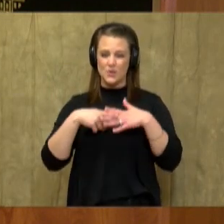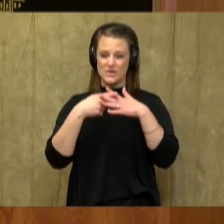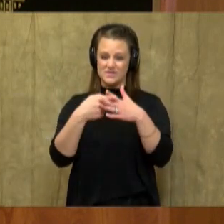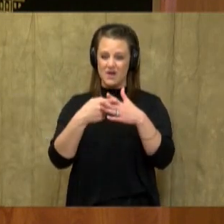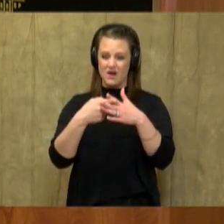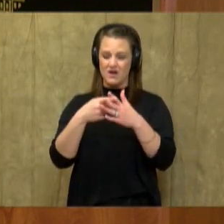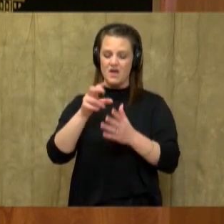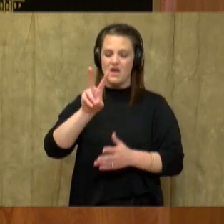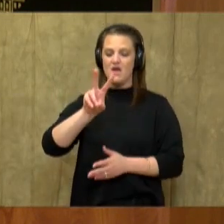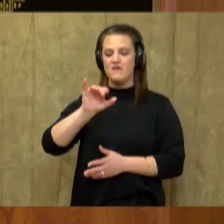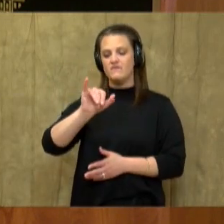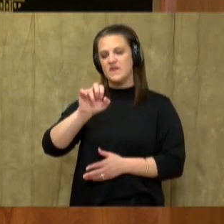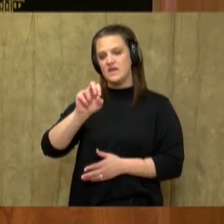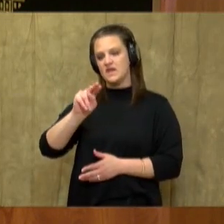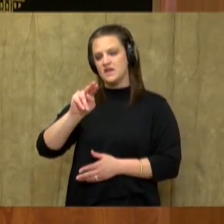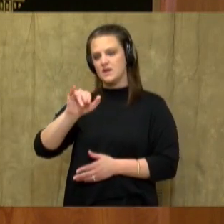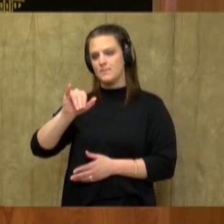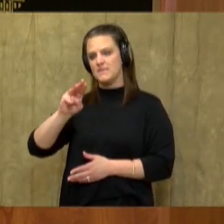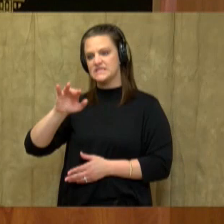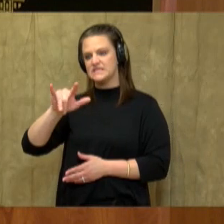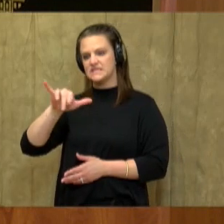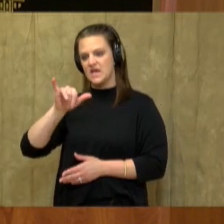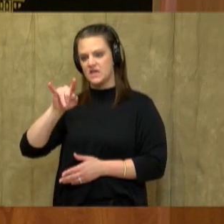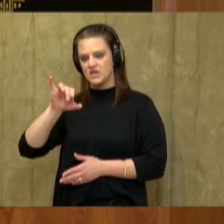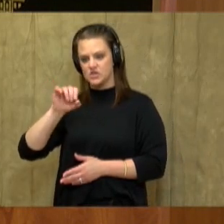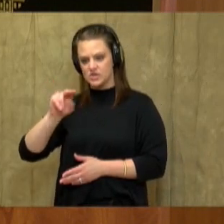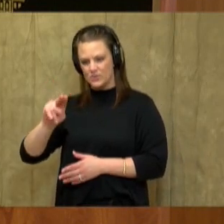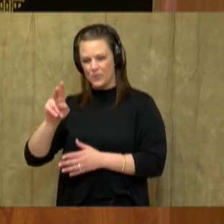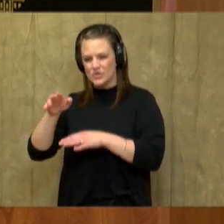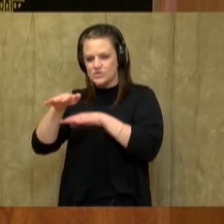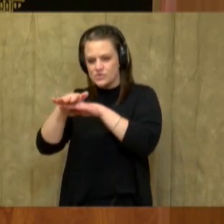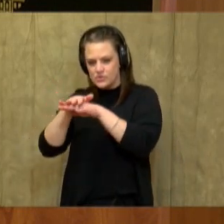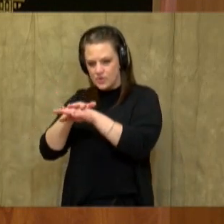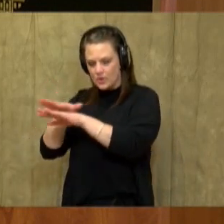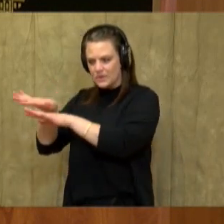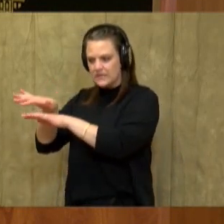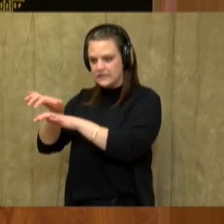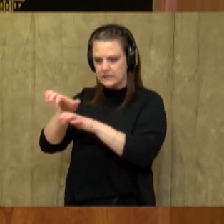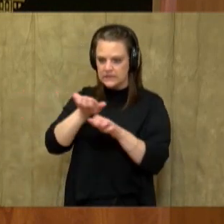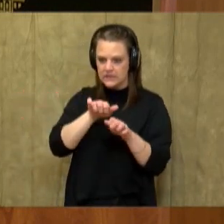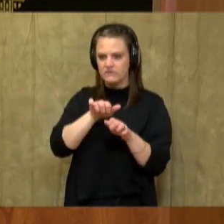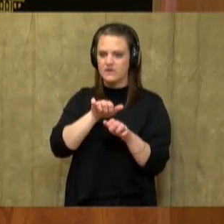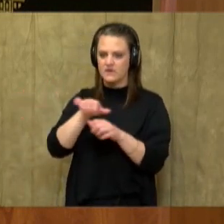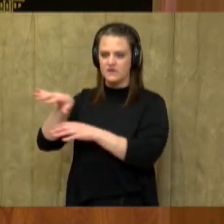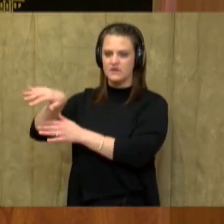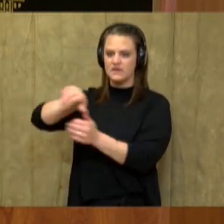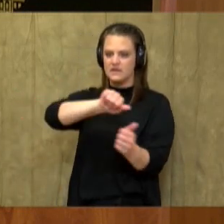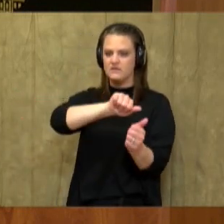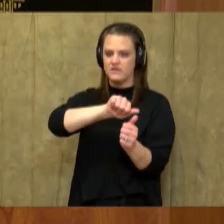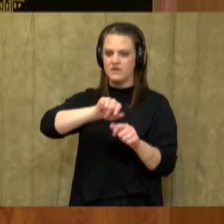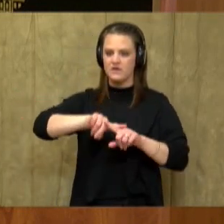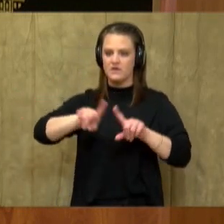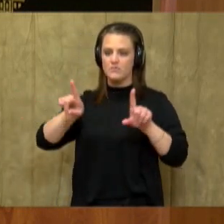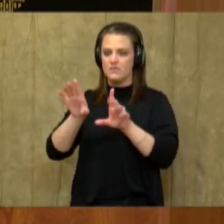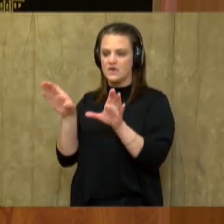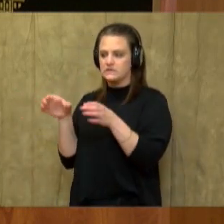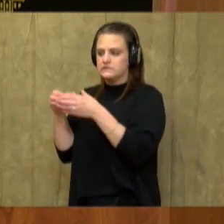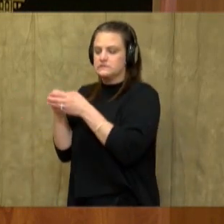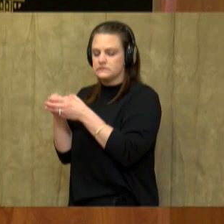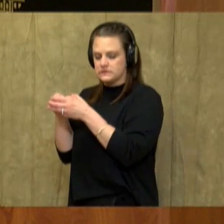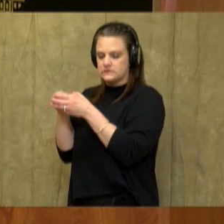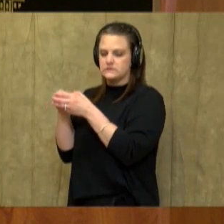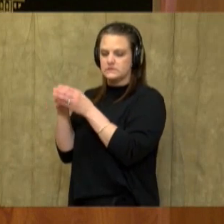called Vietnamization. We're gradually getting out of the war, but still attempting to achieve our objectives and contain